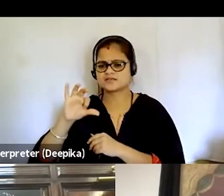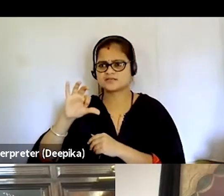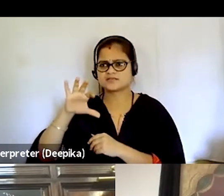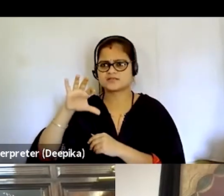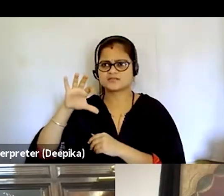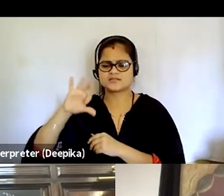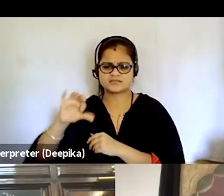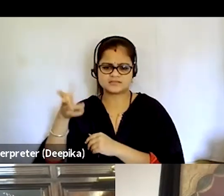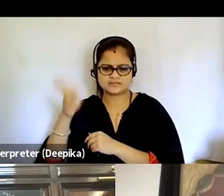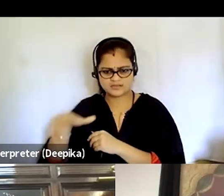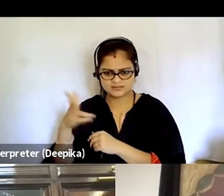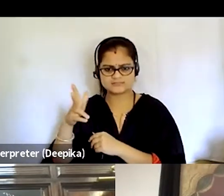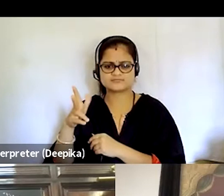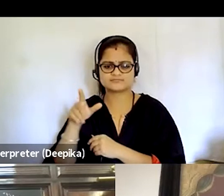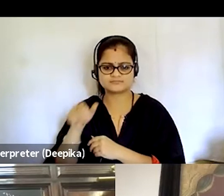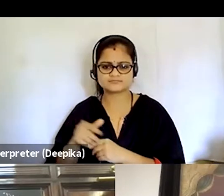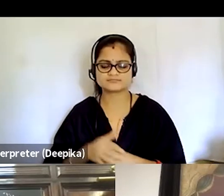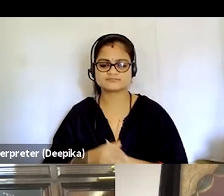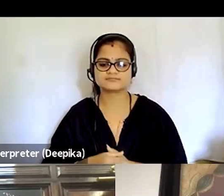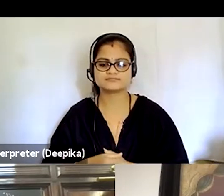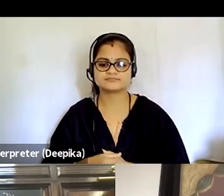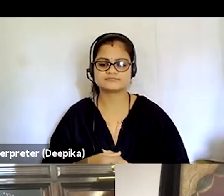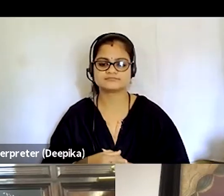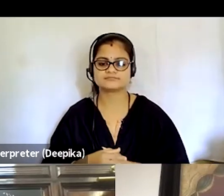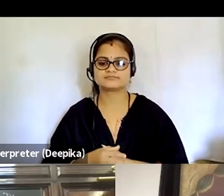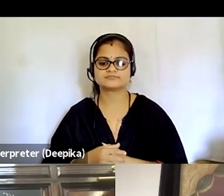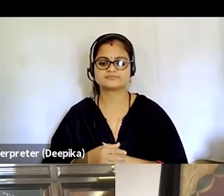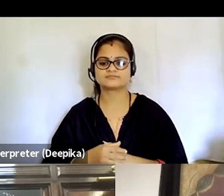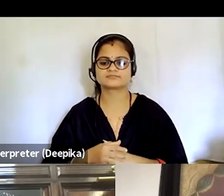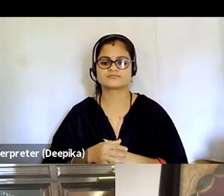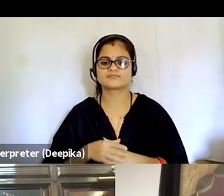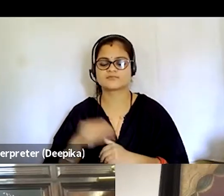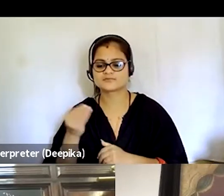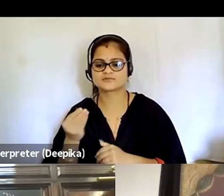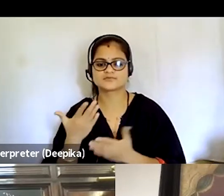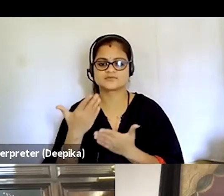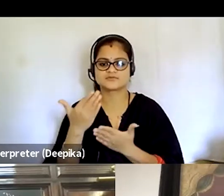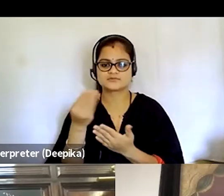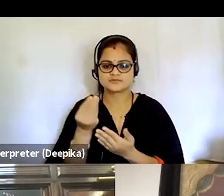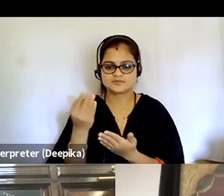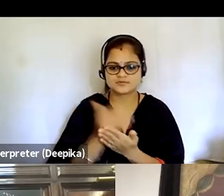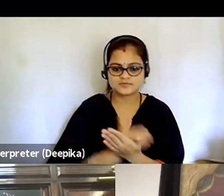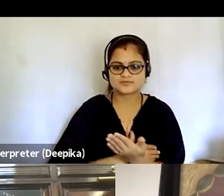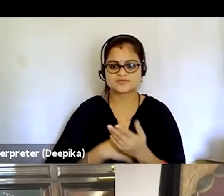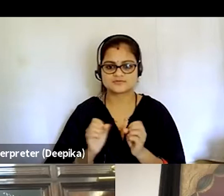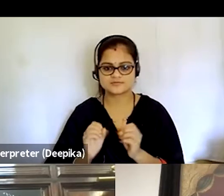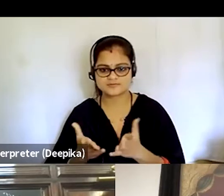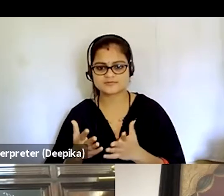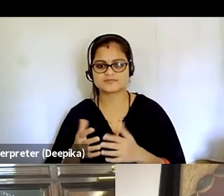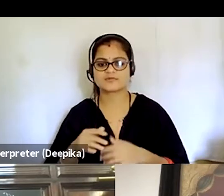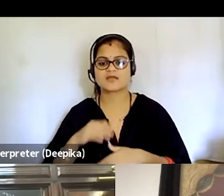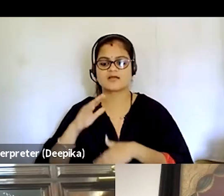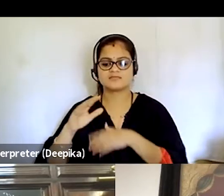1998, and then started a small events company and entertainment company. A couple of